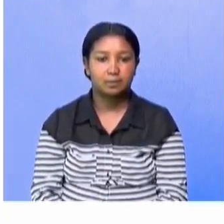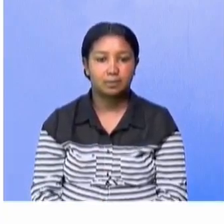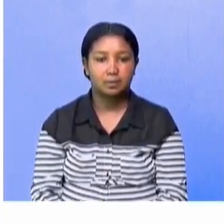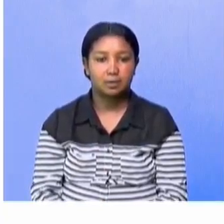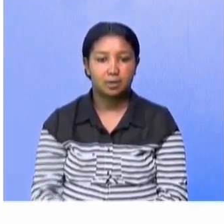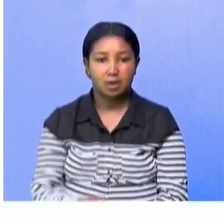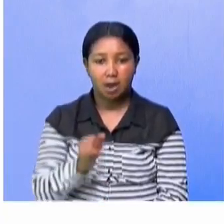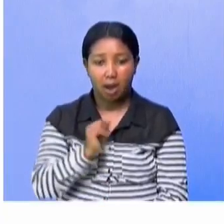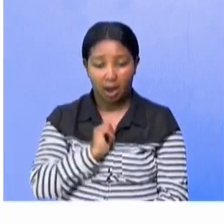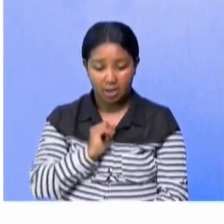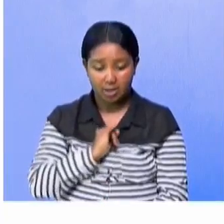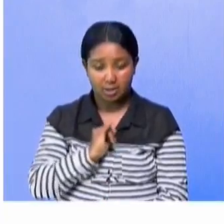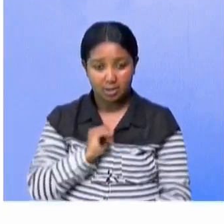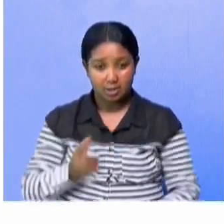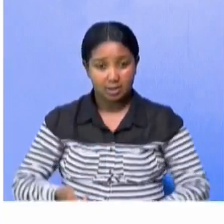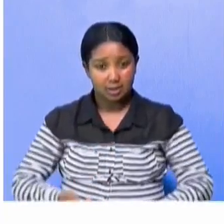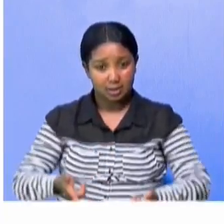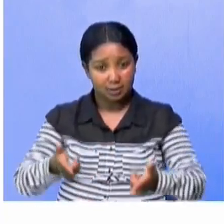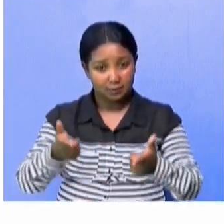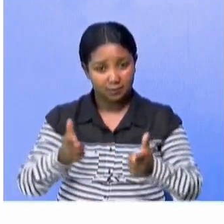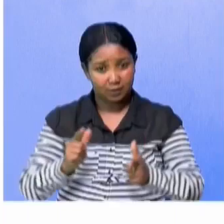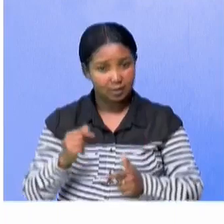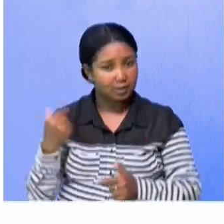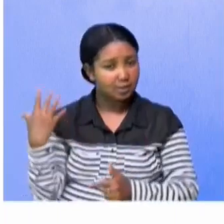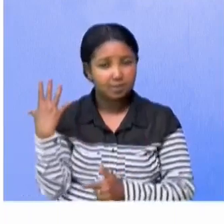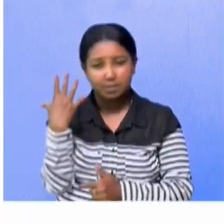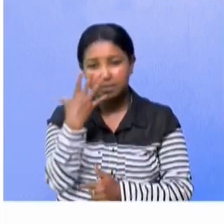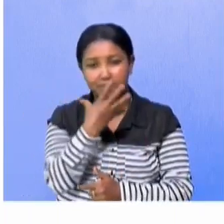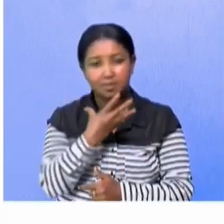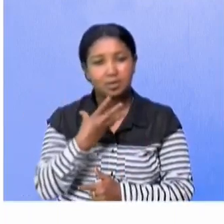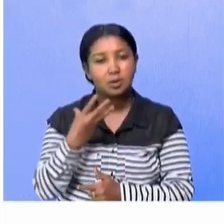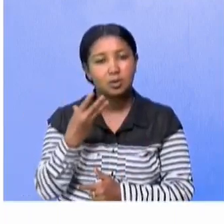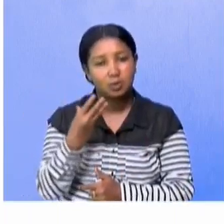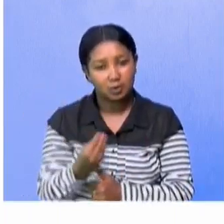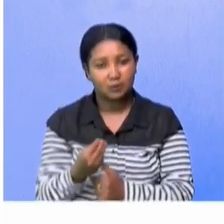in a beautiful